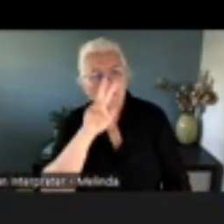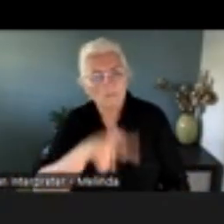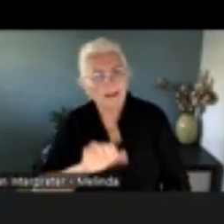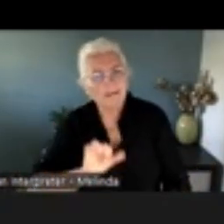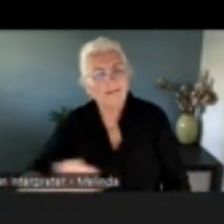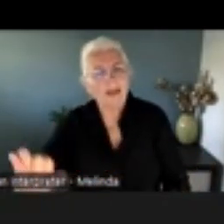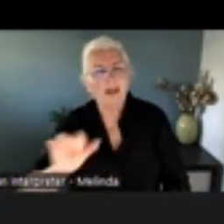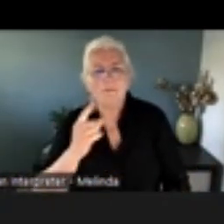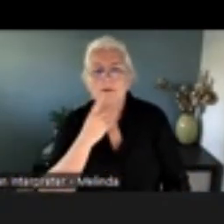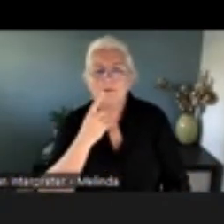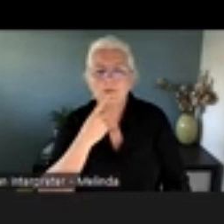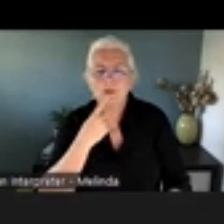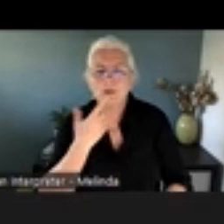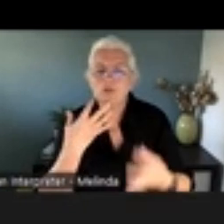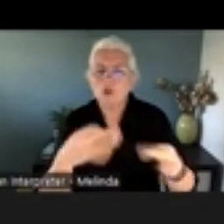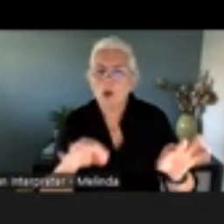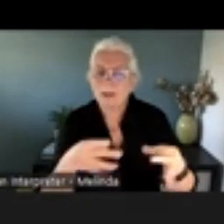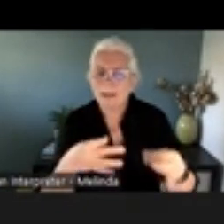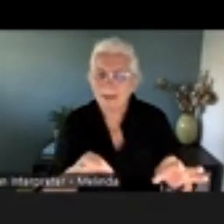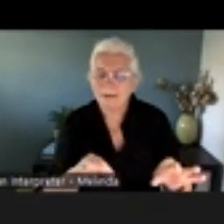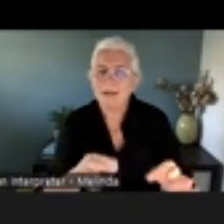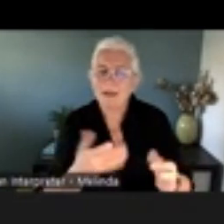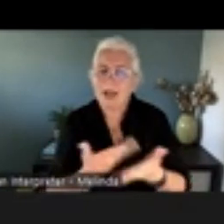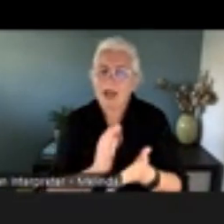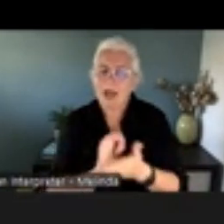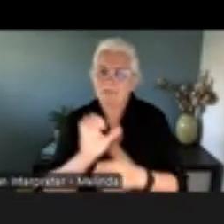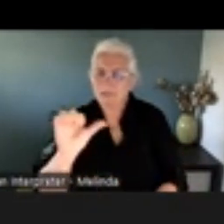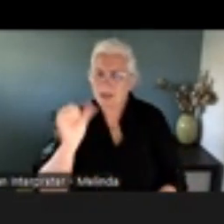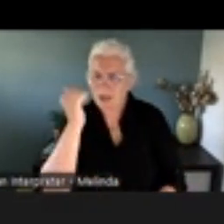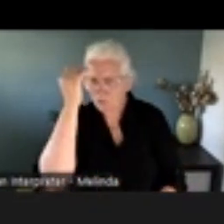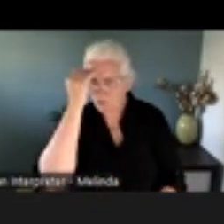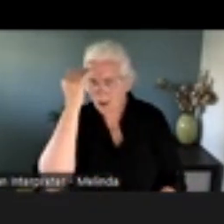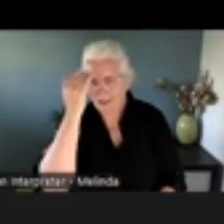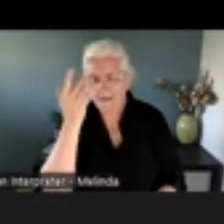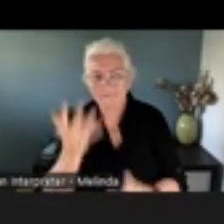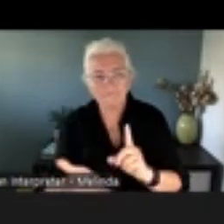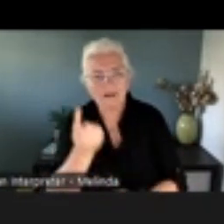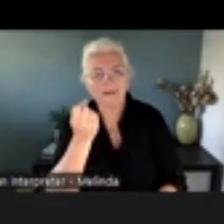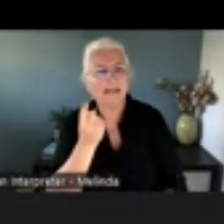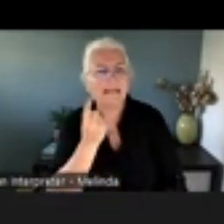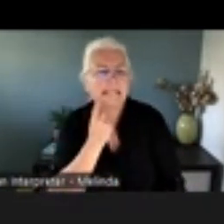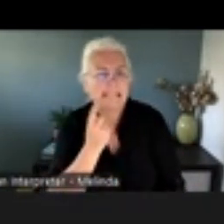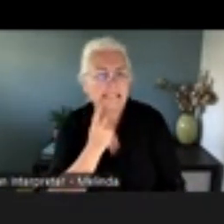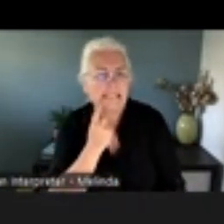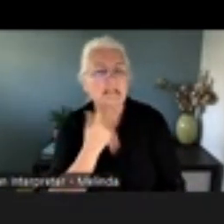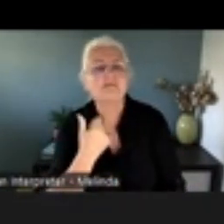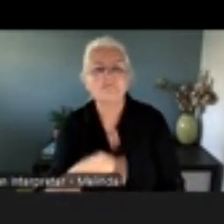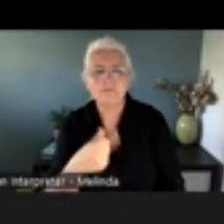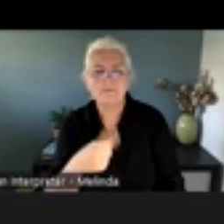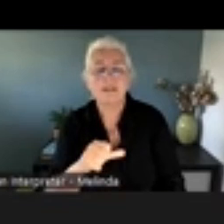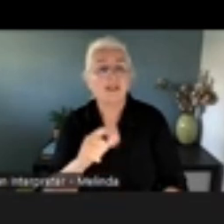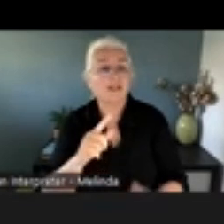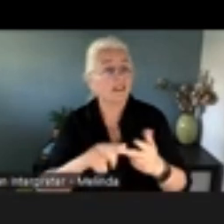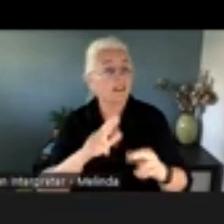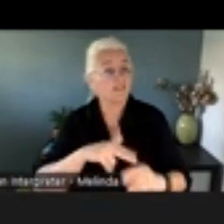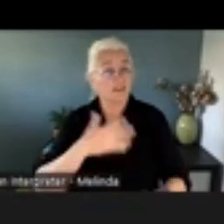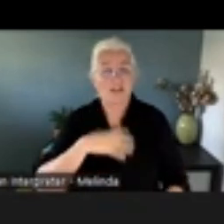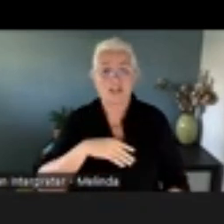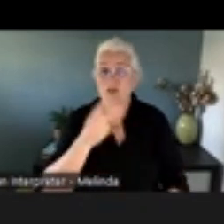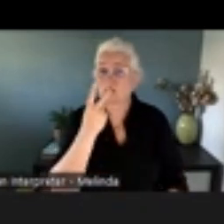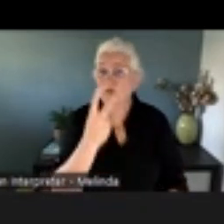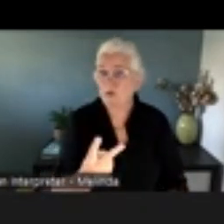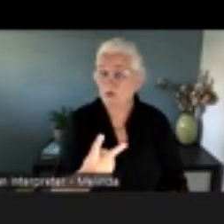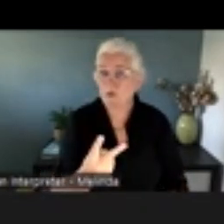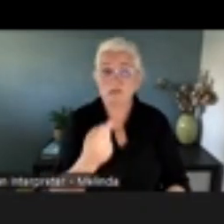this document in a way that their brain found easiest. And we just went, you know what, if we need two, we need two. If that's